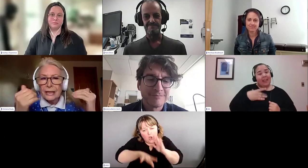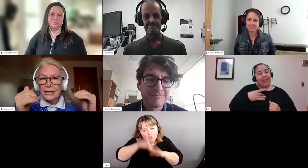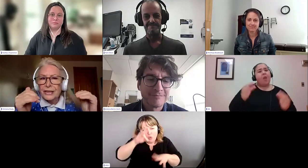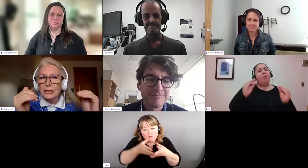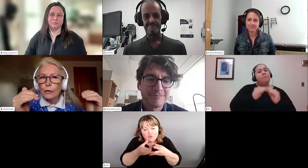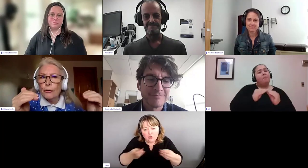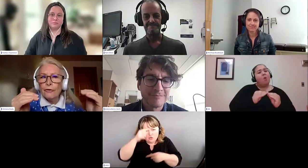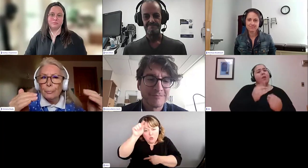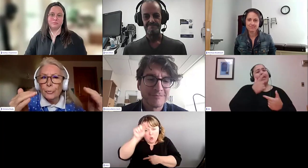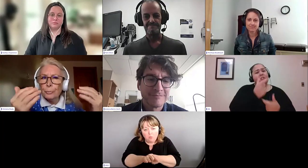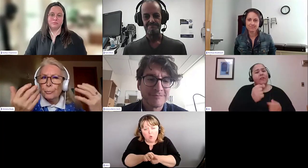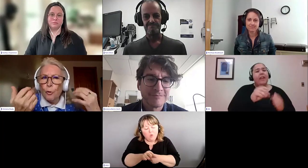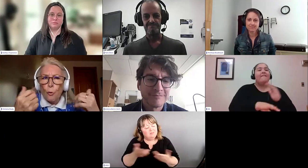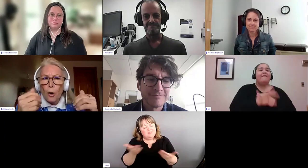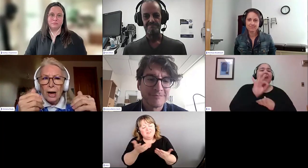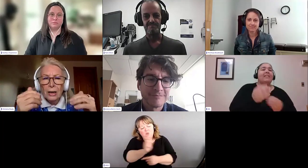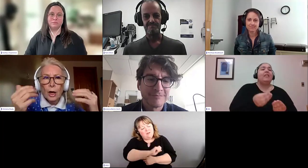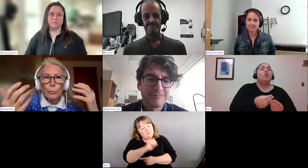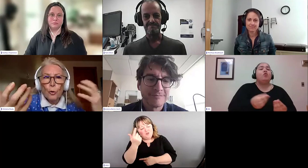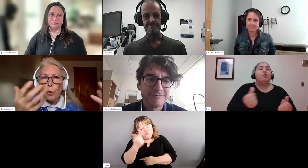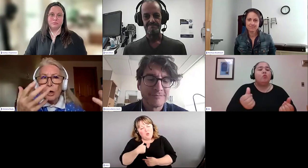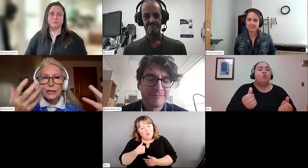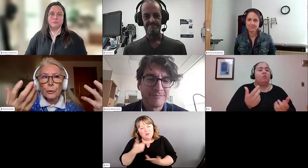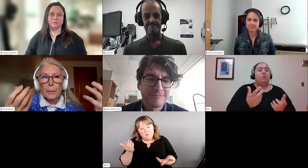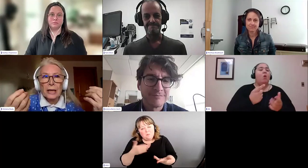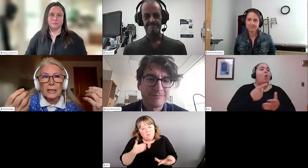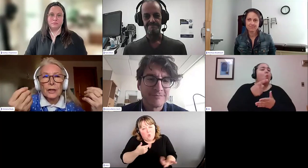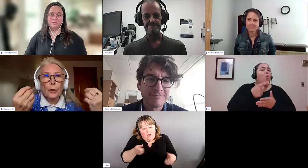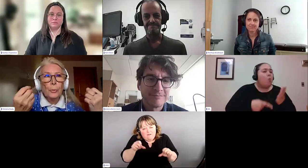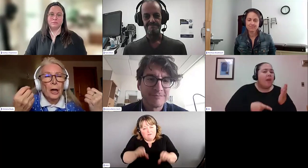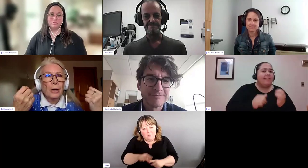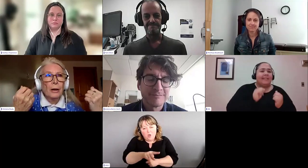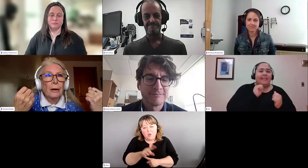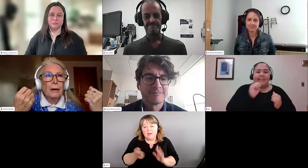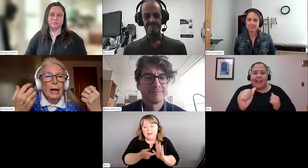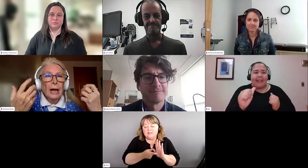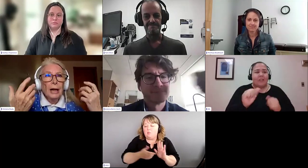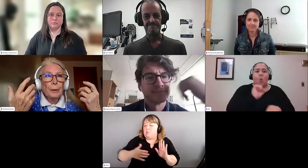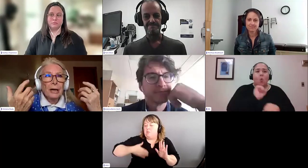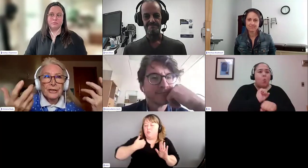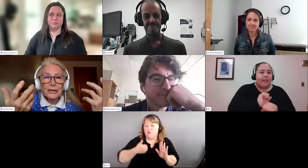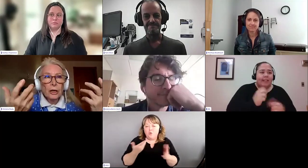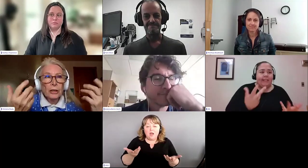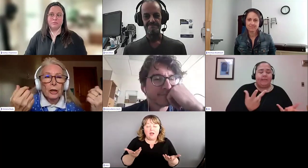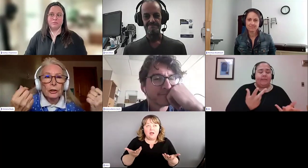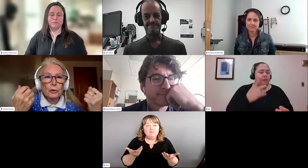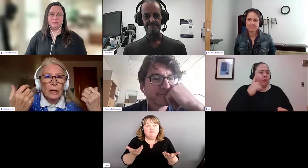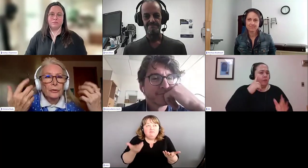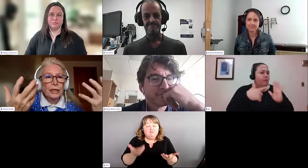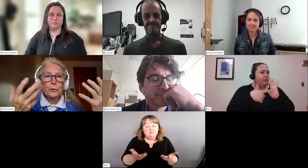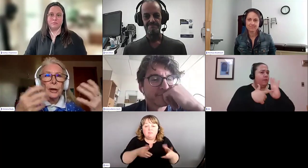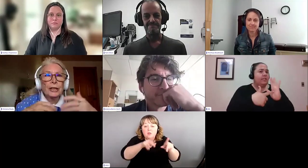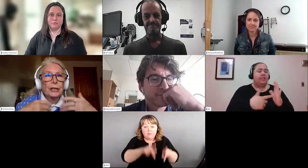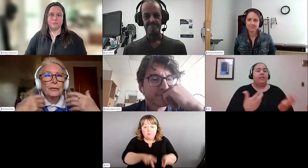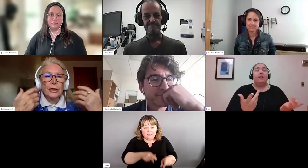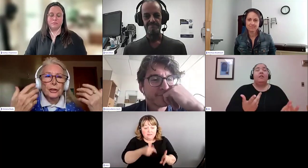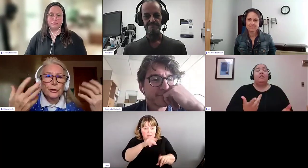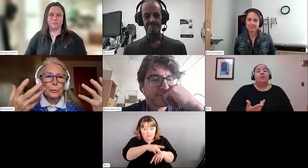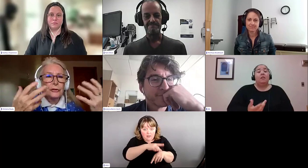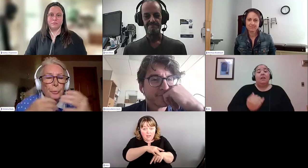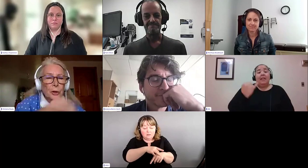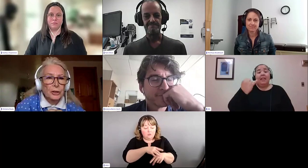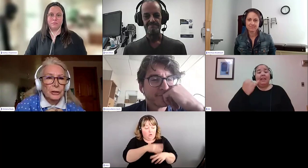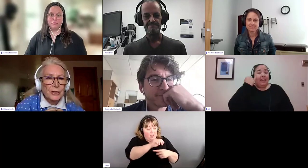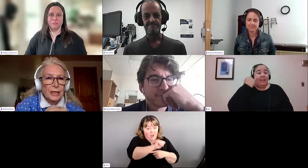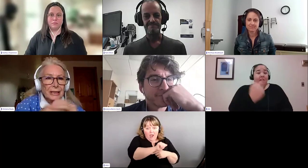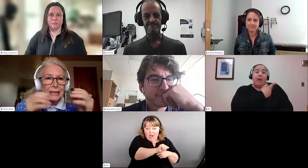interested in finding a solution. What is not going well? Why, for instance, as a patient